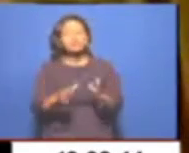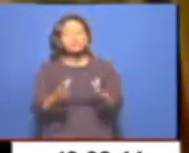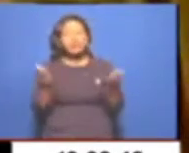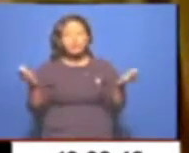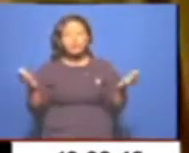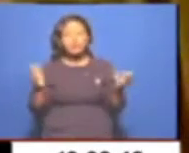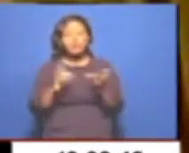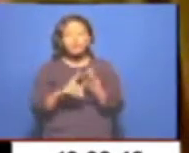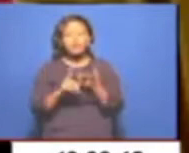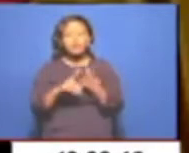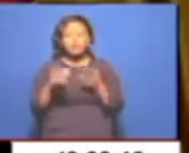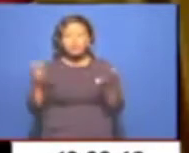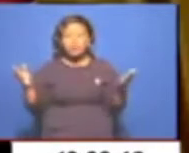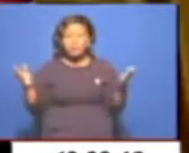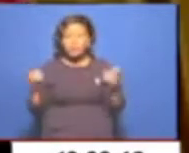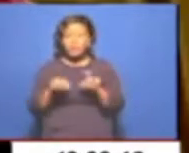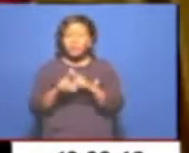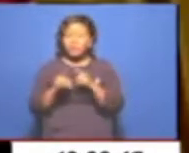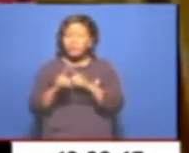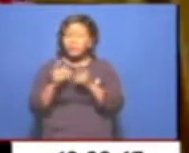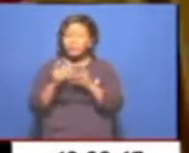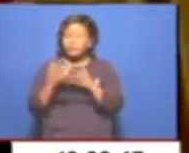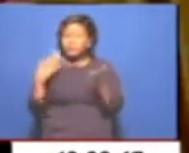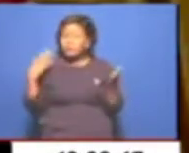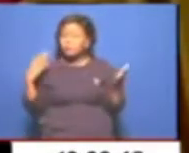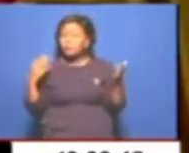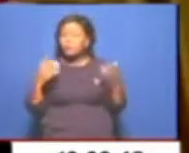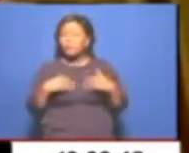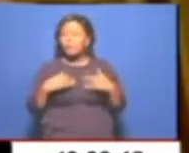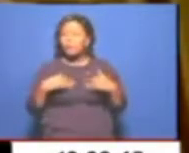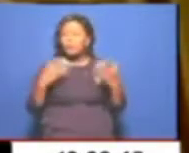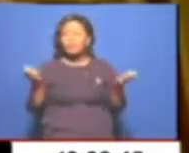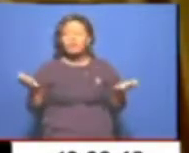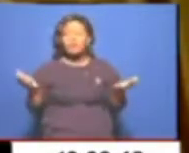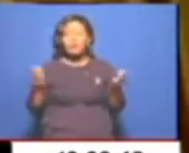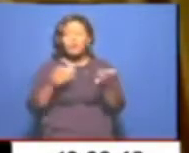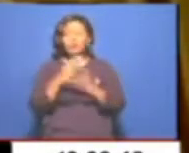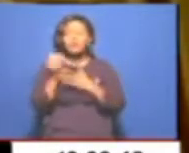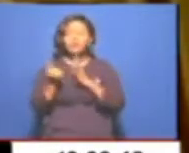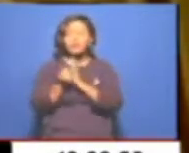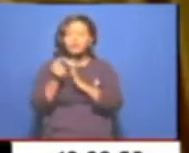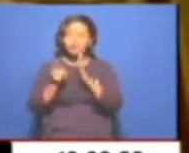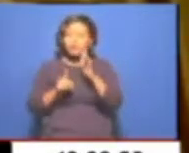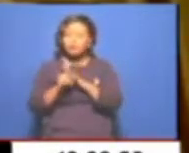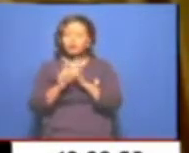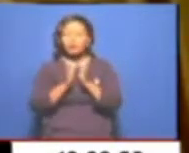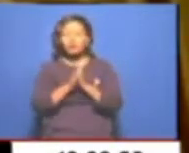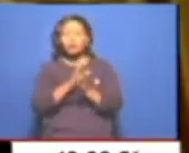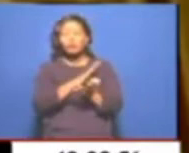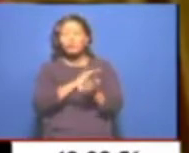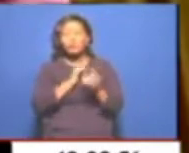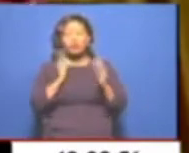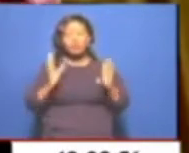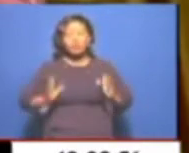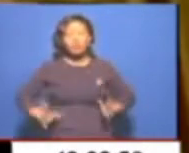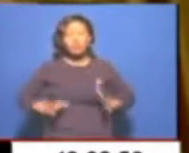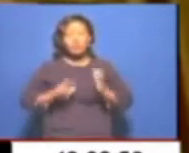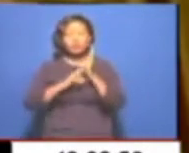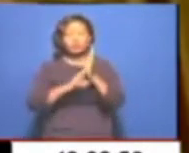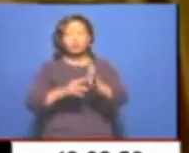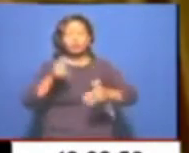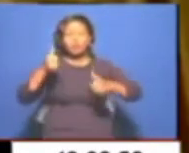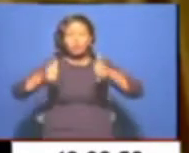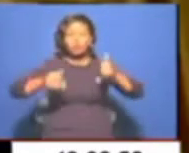for setting up the committee responsible for putting in place the commissioners to be replaced, which is a parliamentary